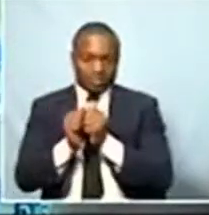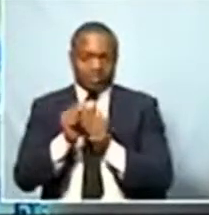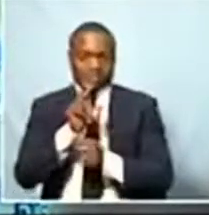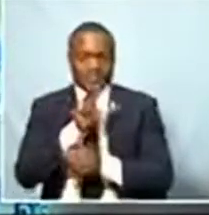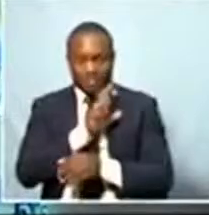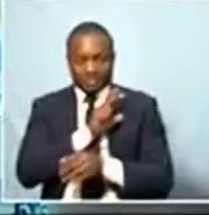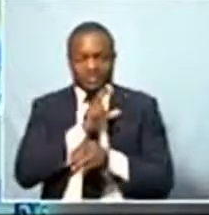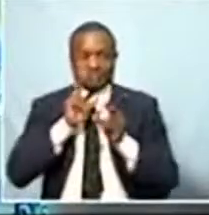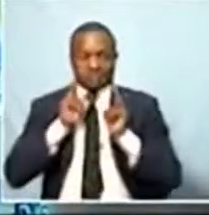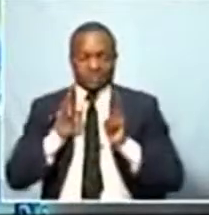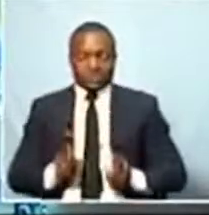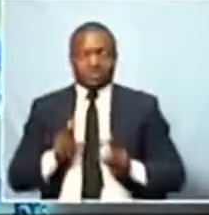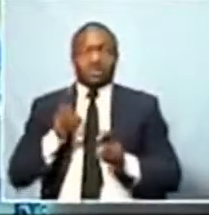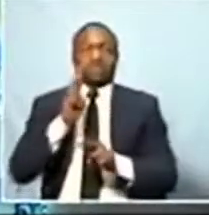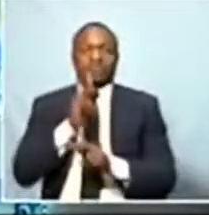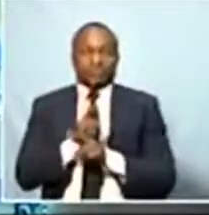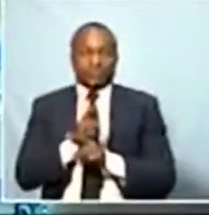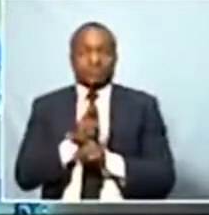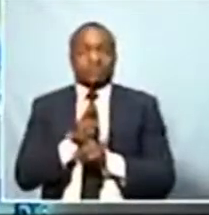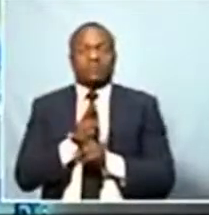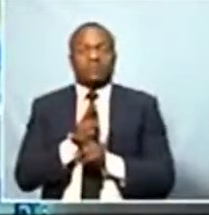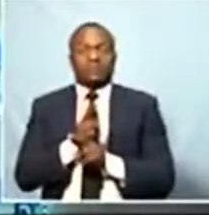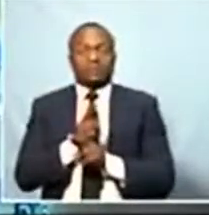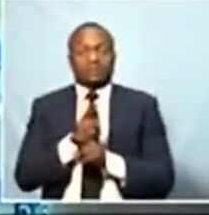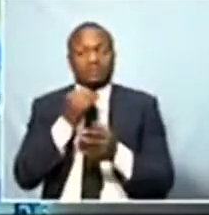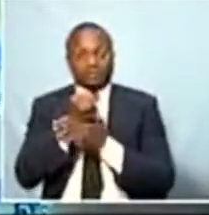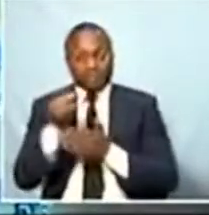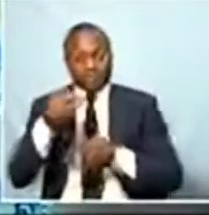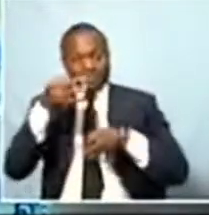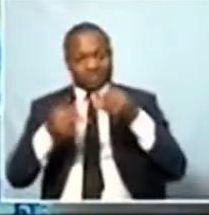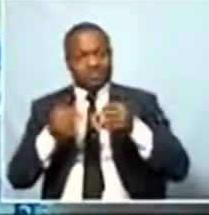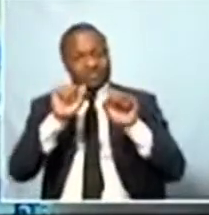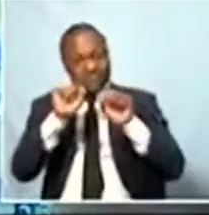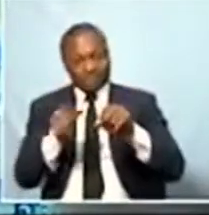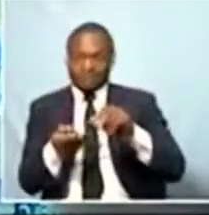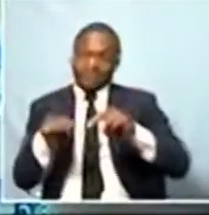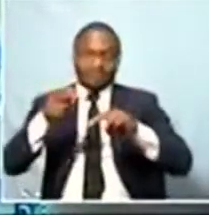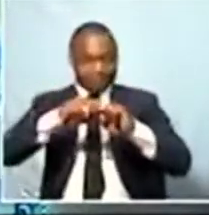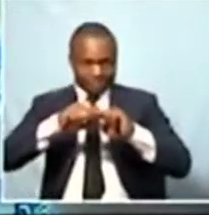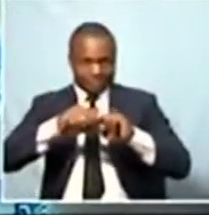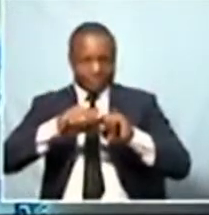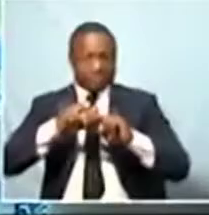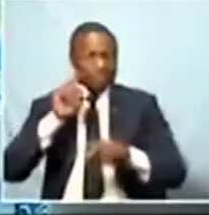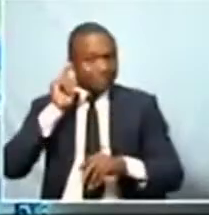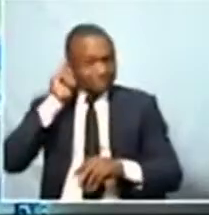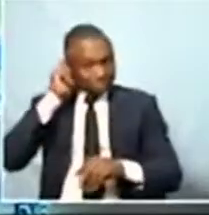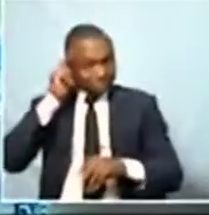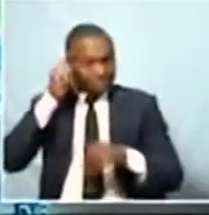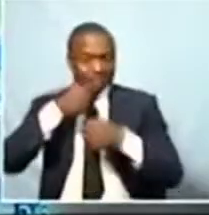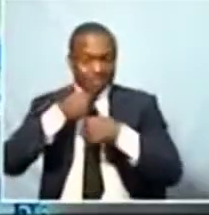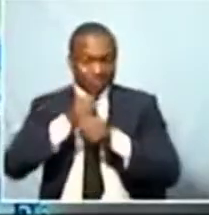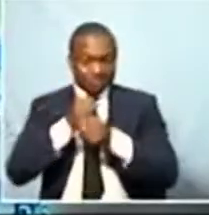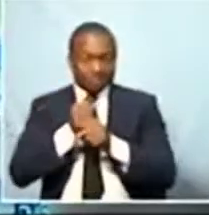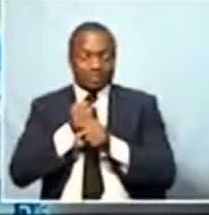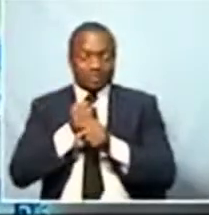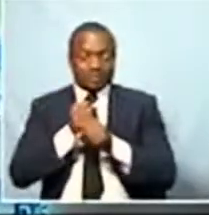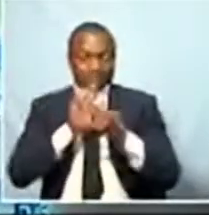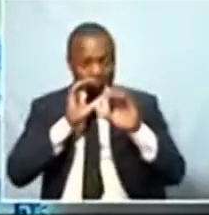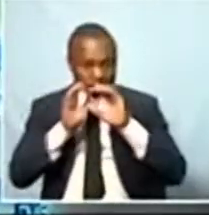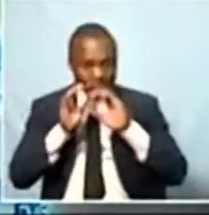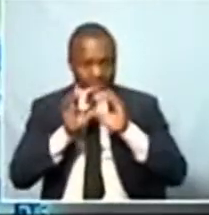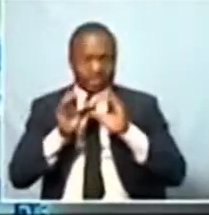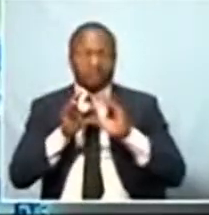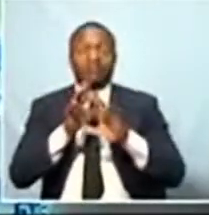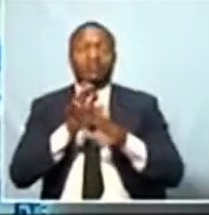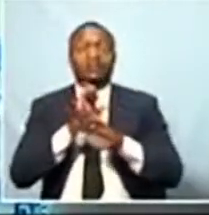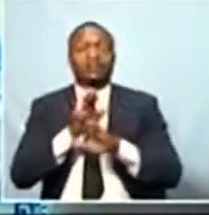on human rights issues. So if that could be increased, I think it would make the interface between the Human Rights